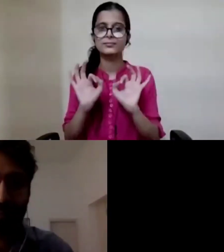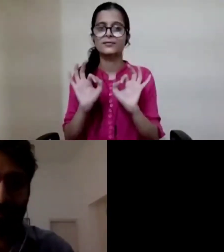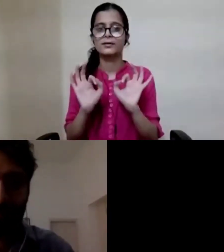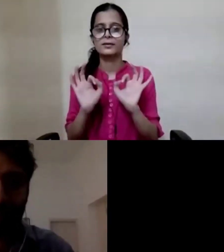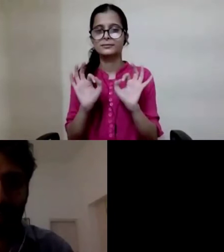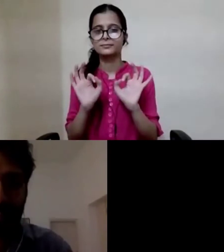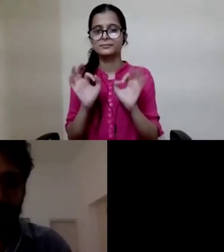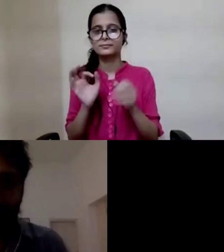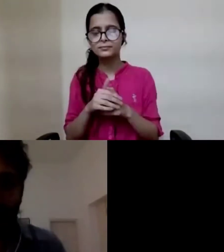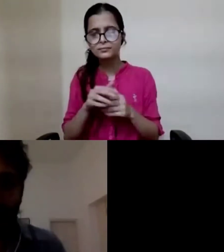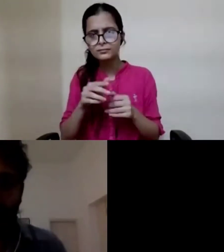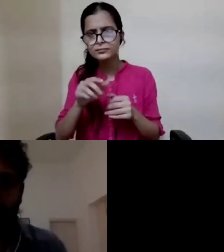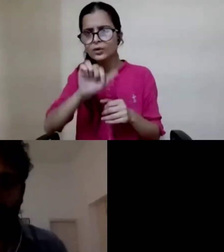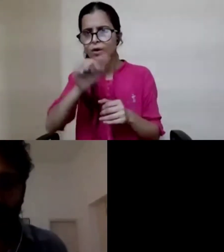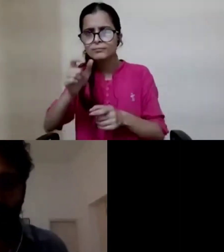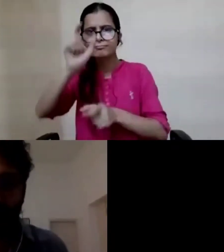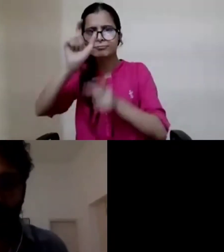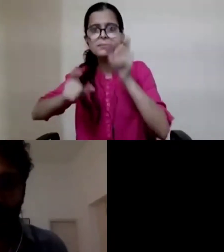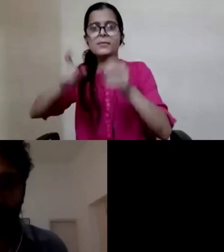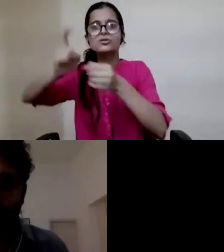To the participants,